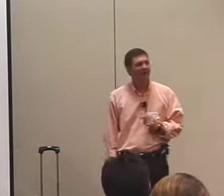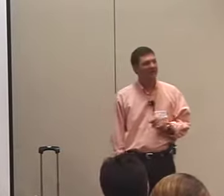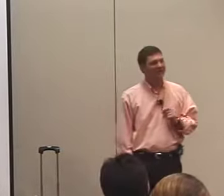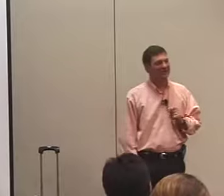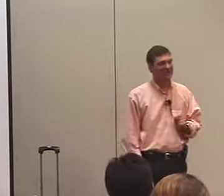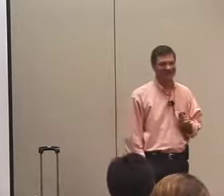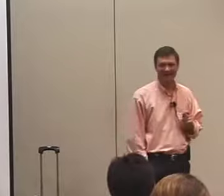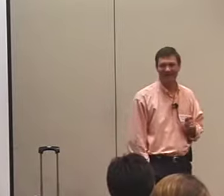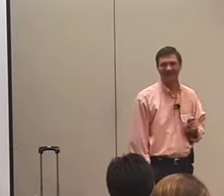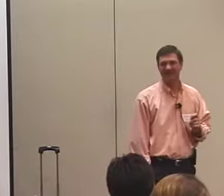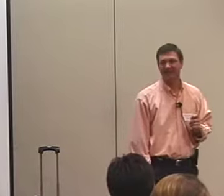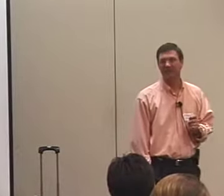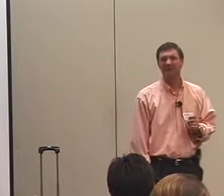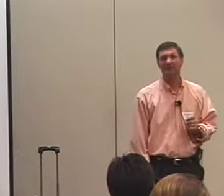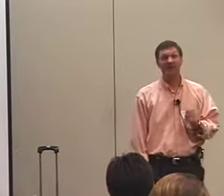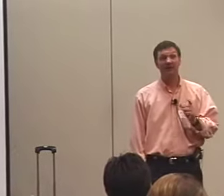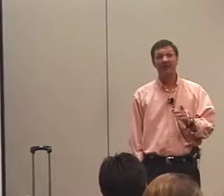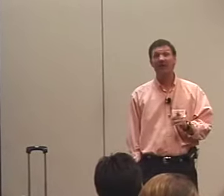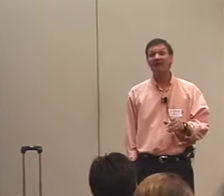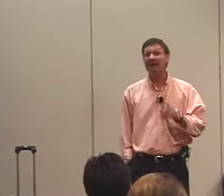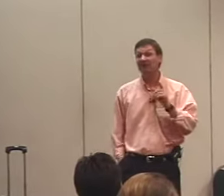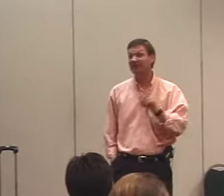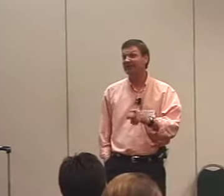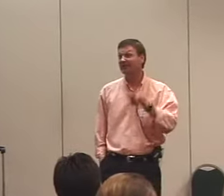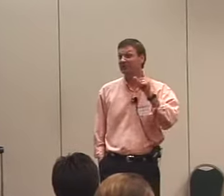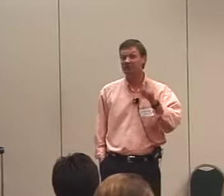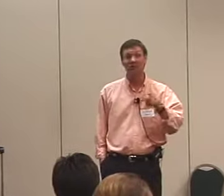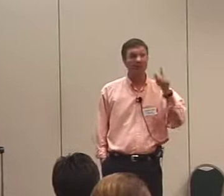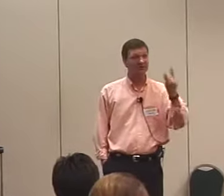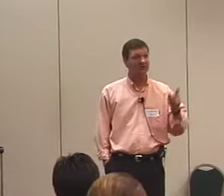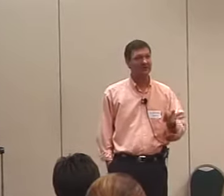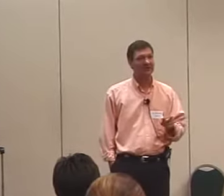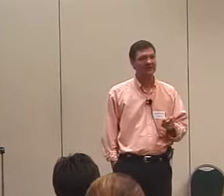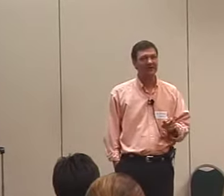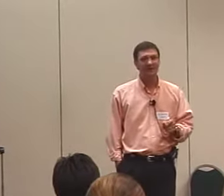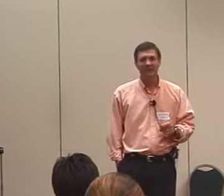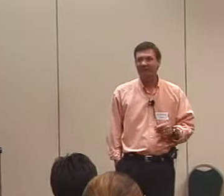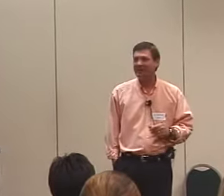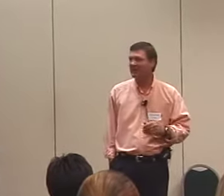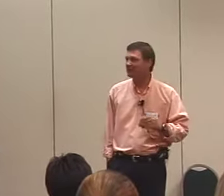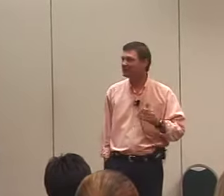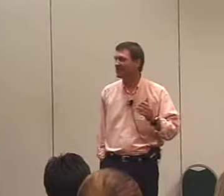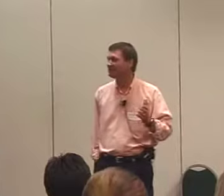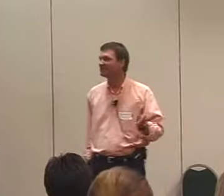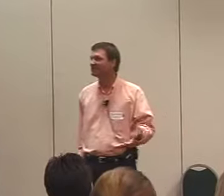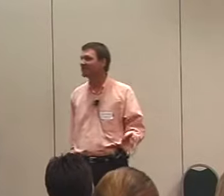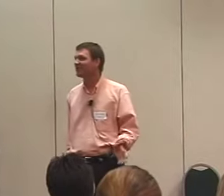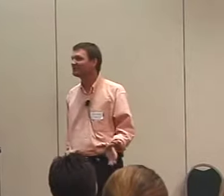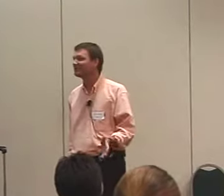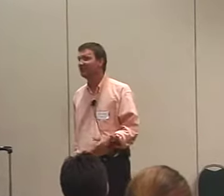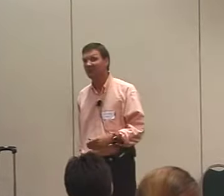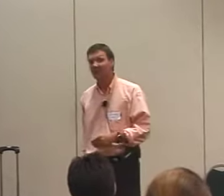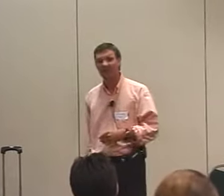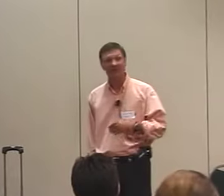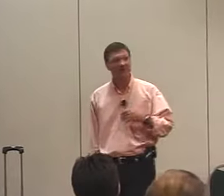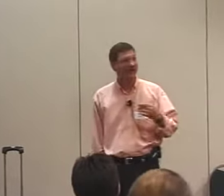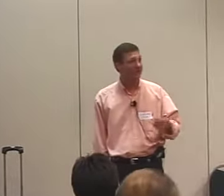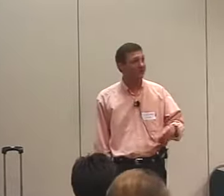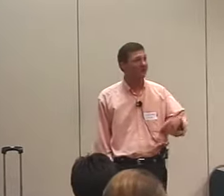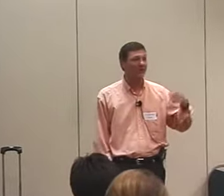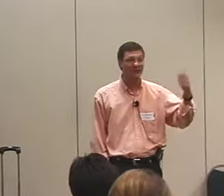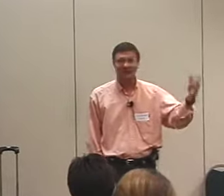of what she can and can't do. Even though I might have seen her do it once or twice, maybe that was time when somebody else did it for her, or